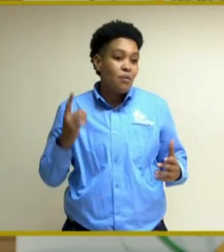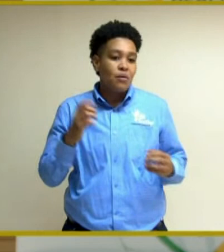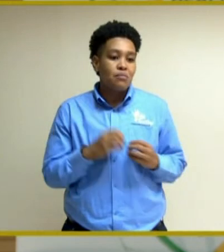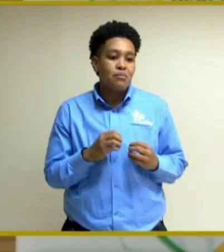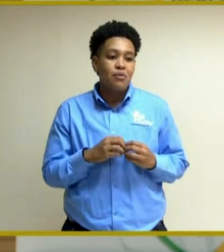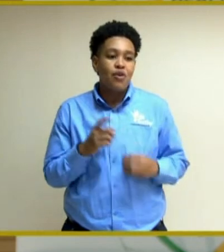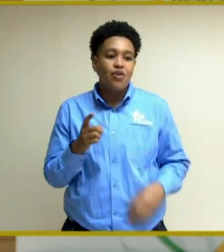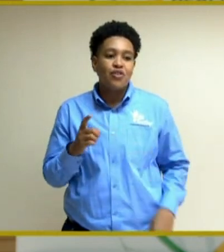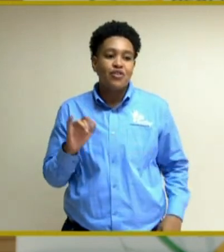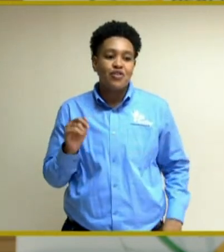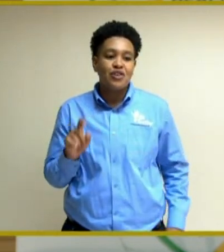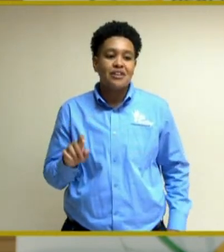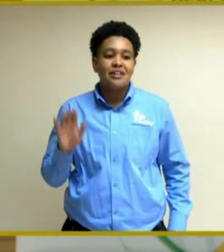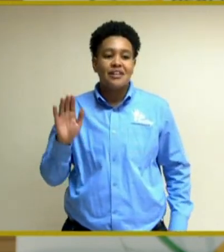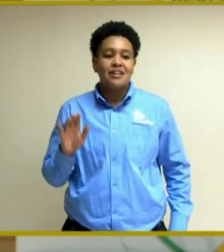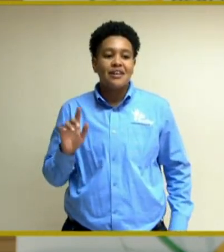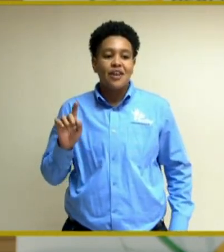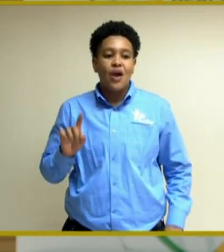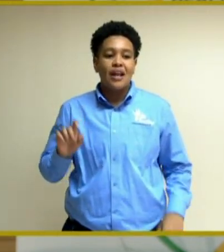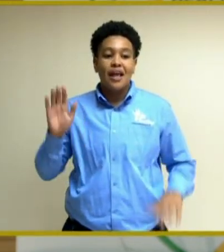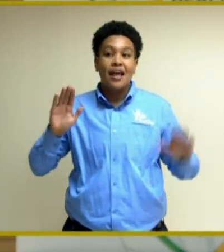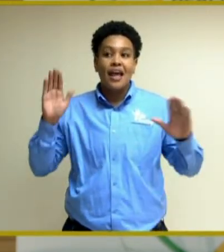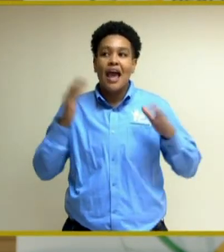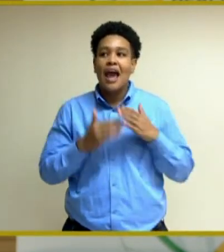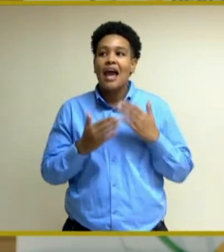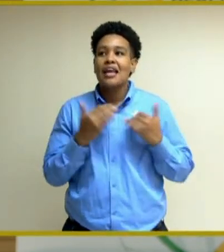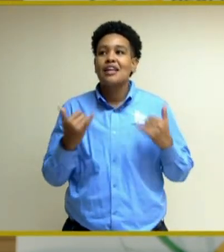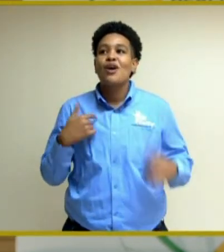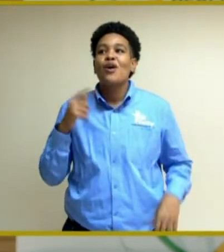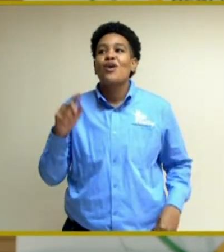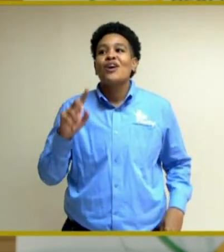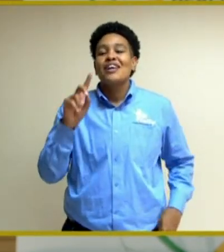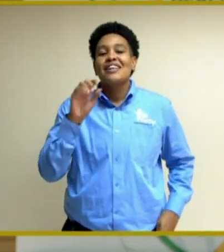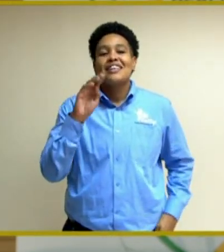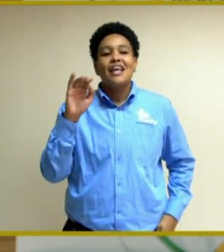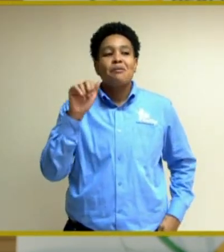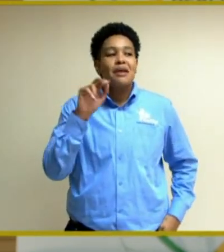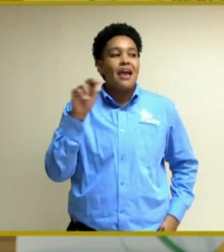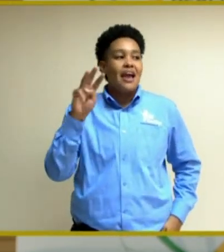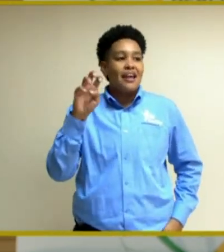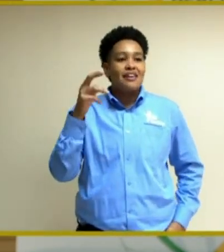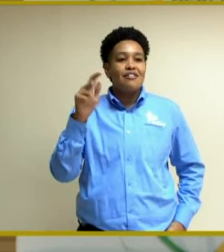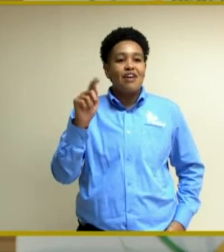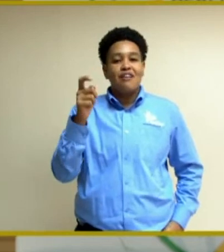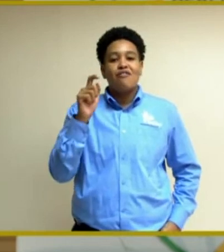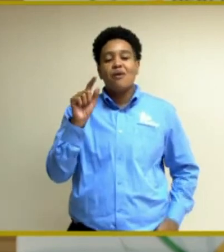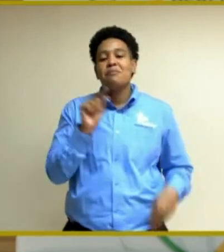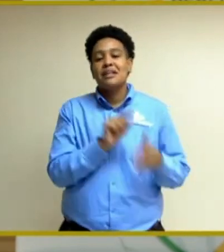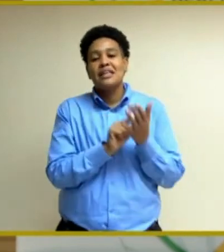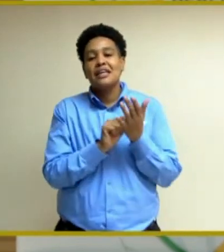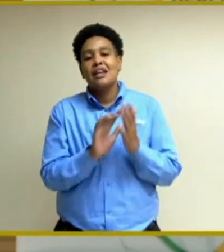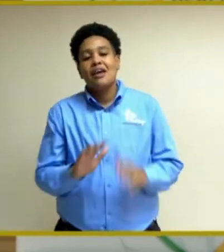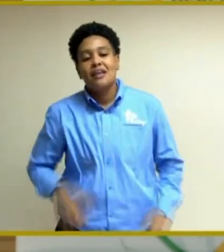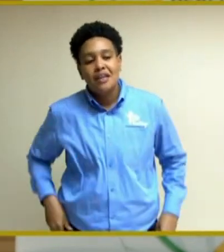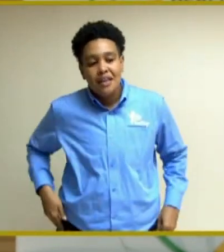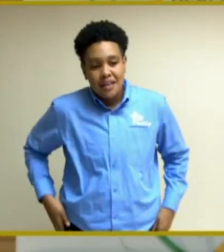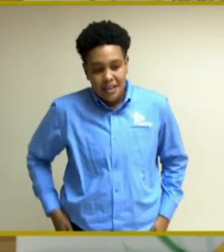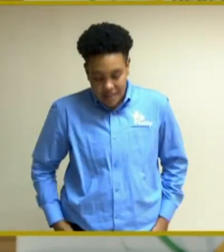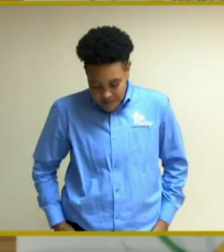actually. Okay, they're raising their hands now. So we're going to go to Debbie and Wright from the Gleaner.